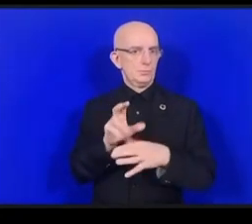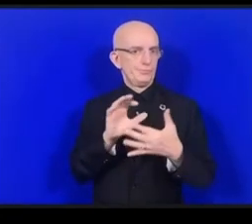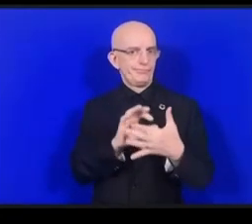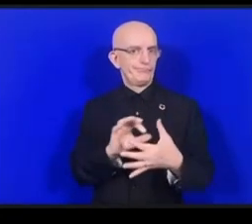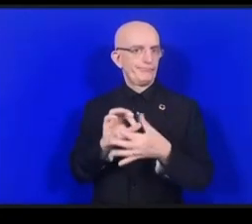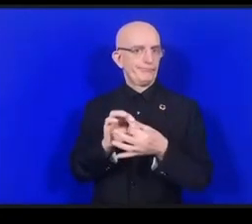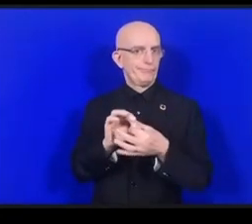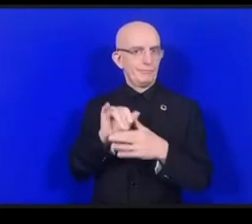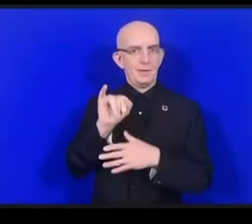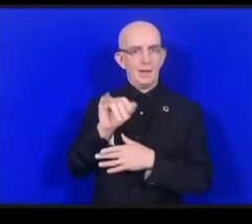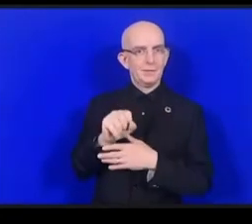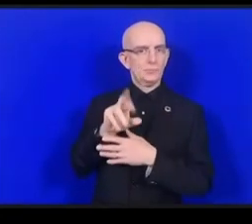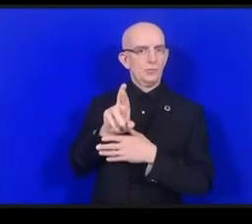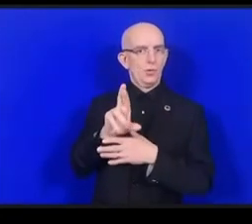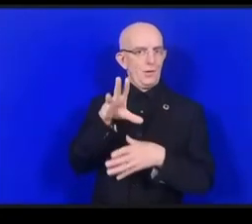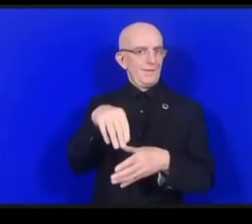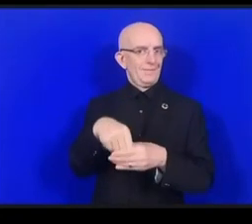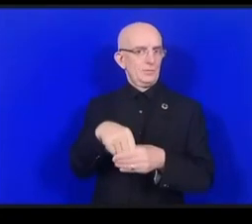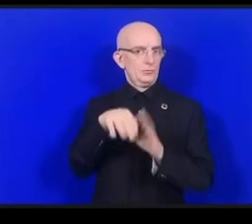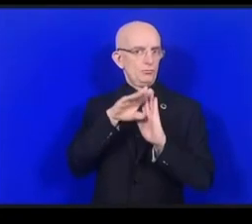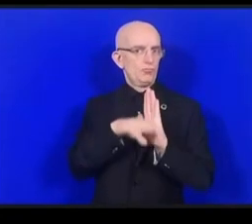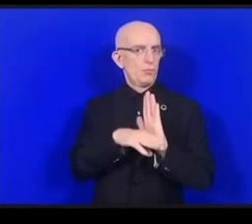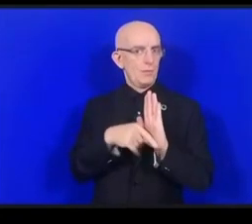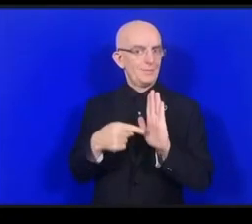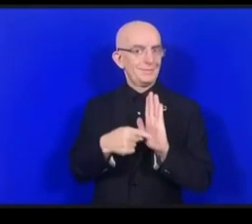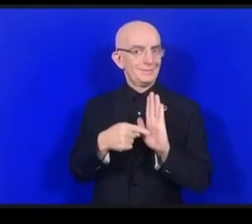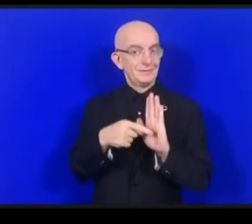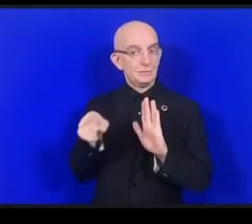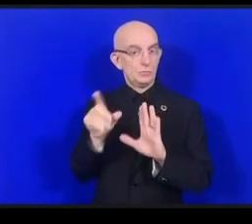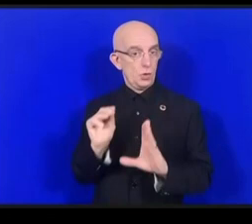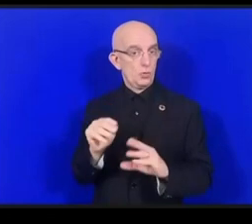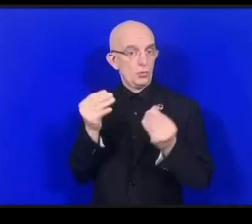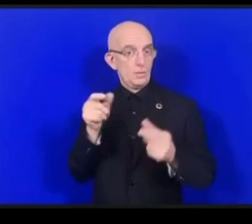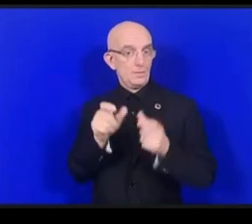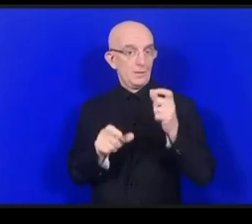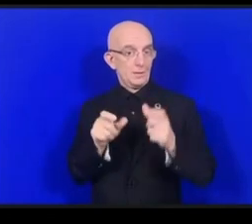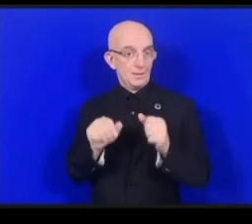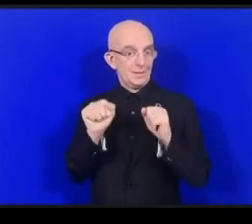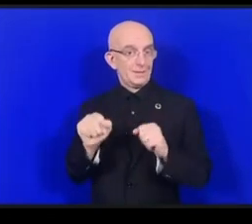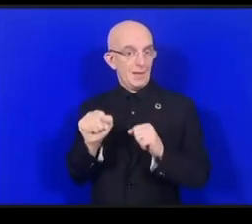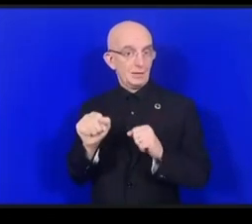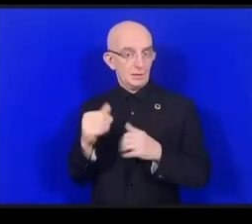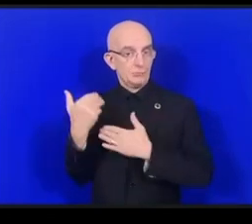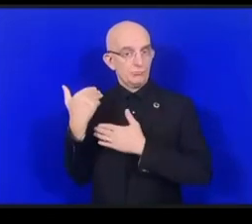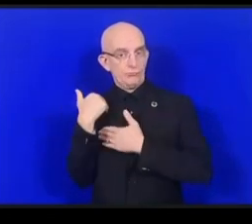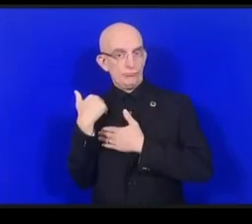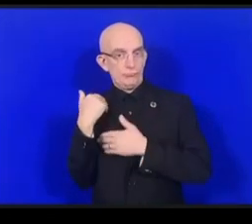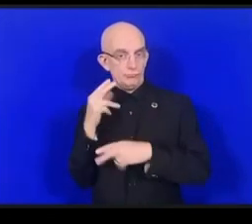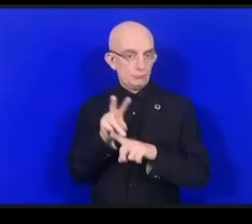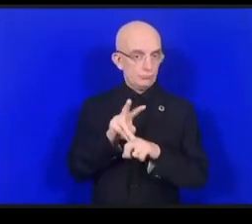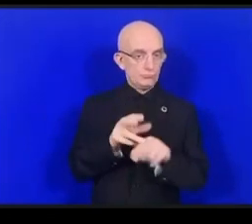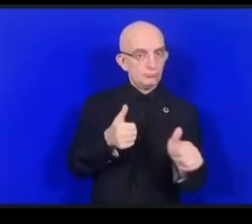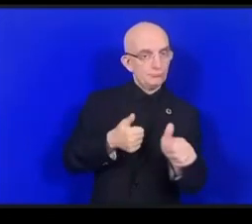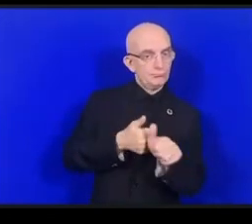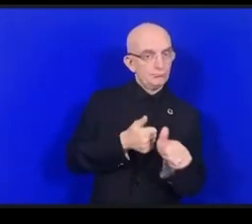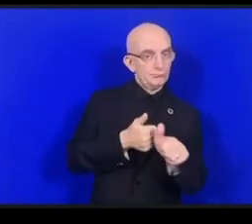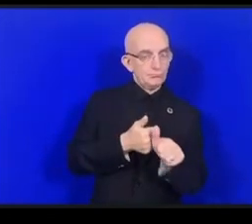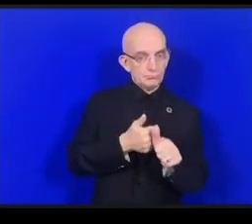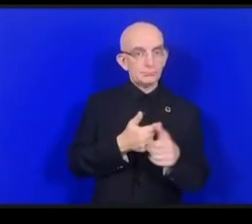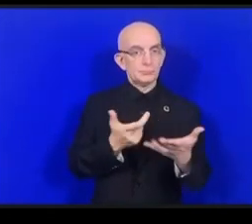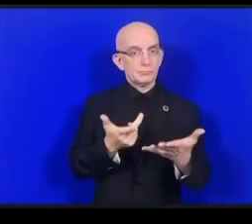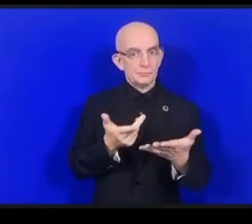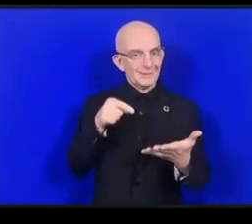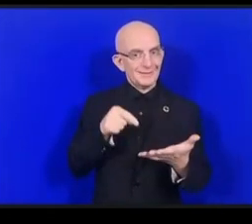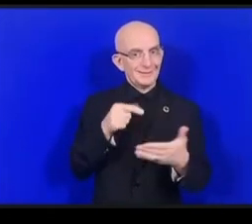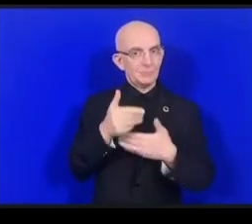as a mentor to support them and to march in and to bridge them with the internet governance community for the building